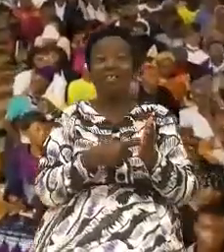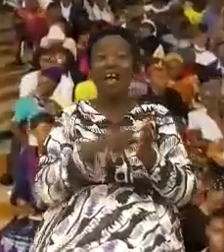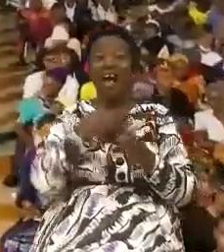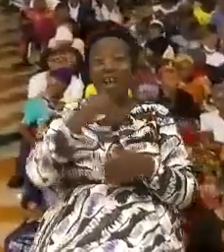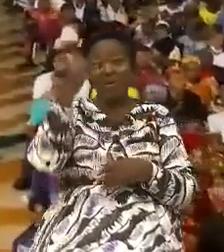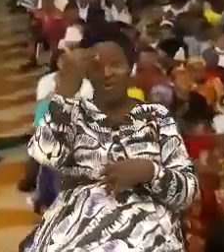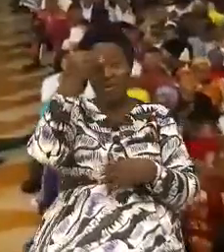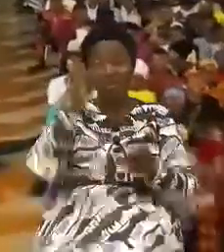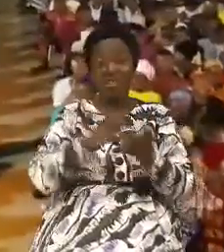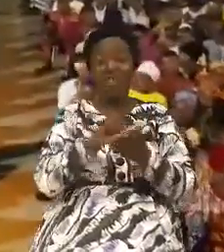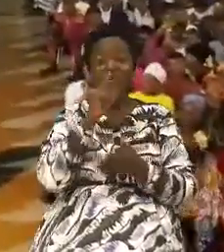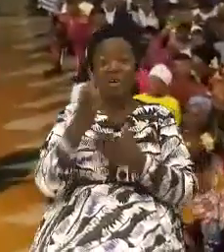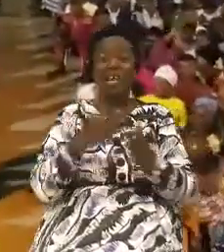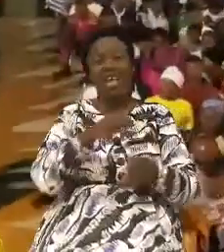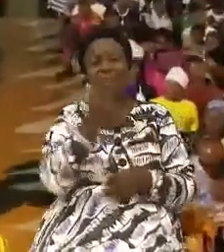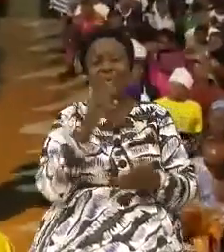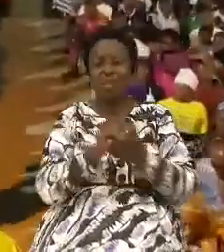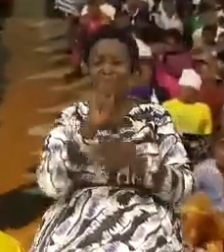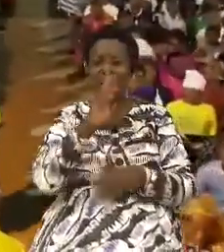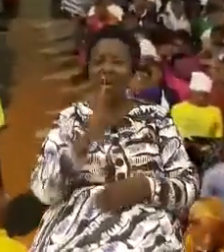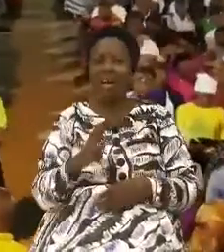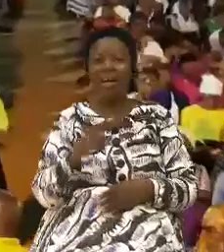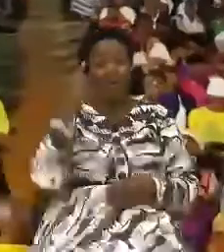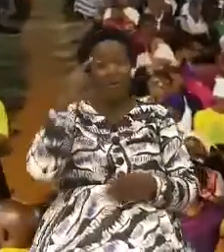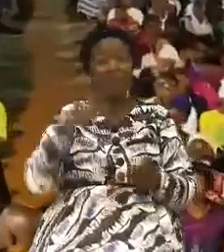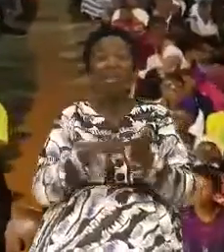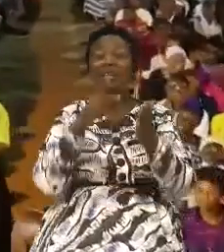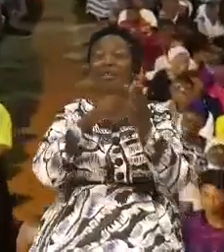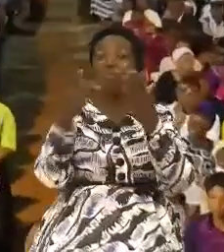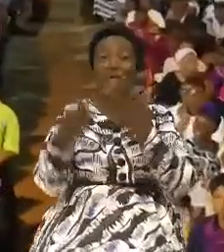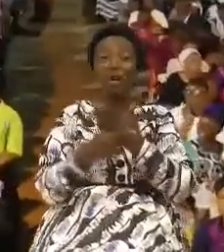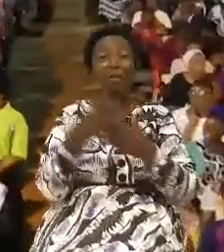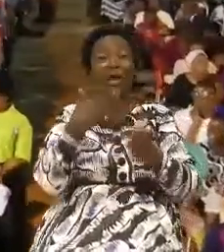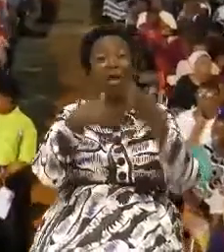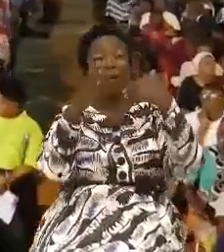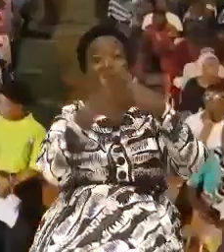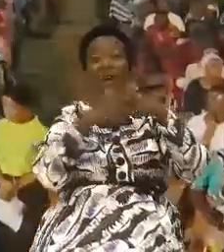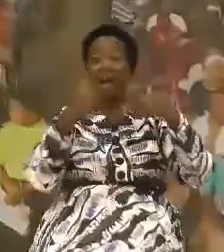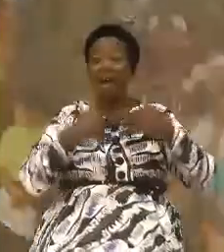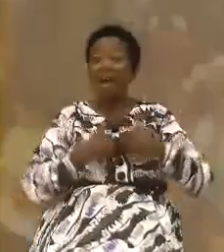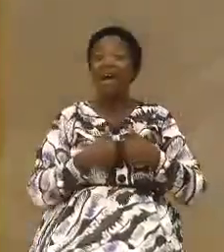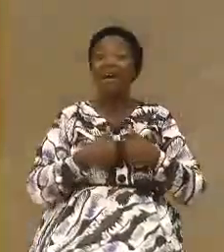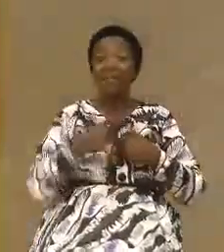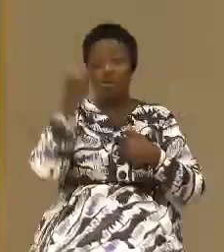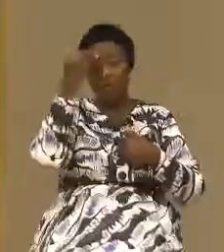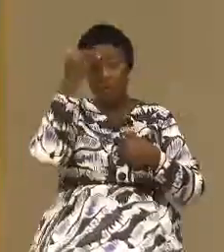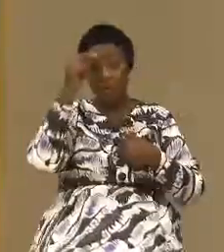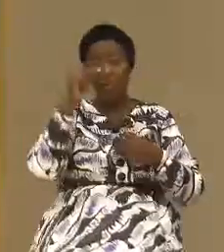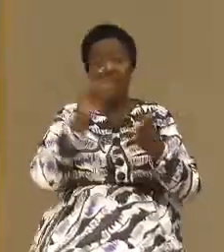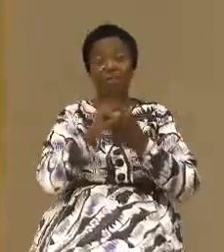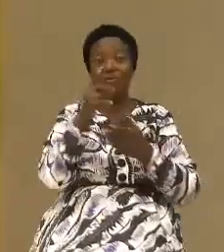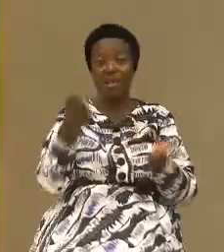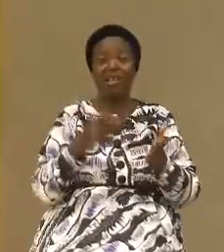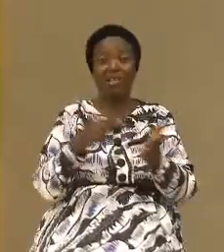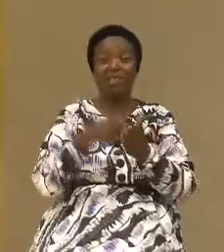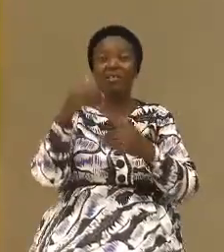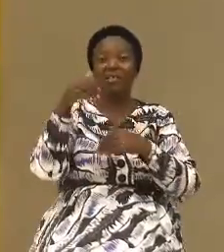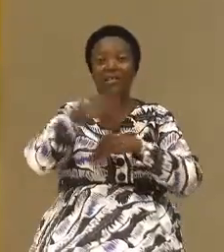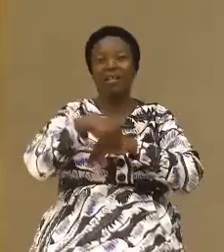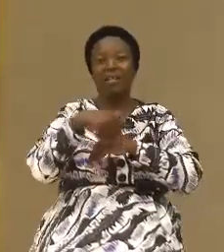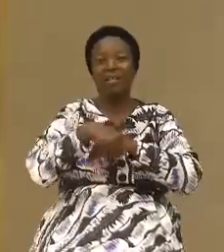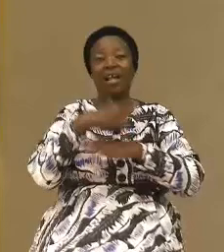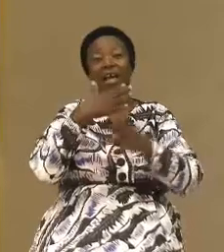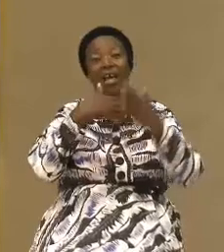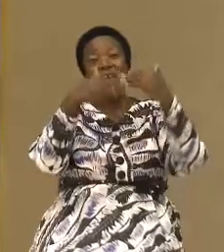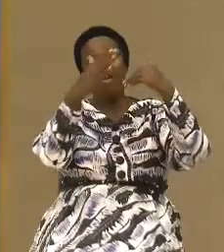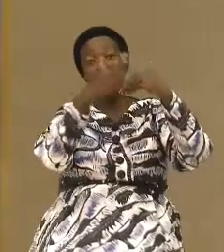anywhere you are for this crusade. Heaven has recognized your place there tonight. Heaven